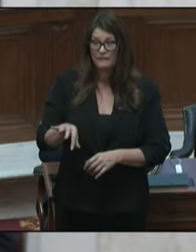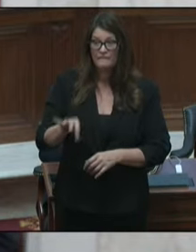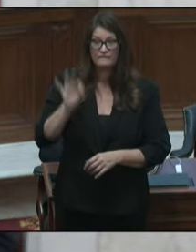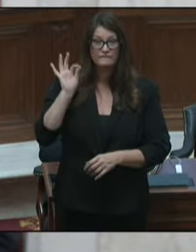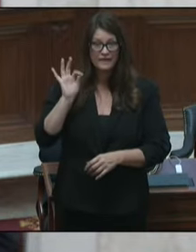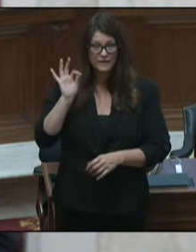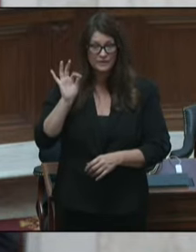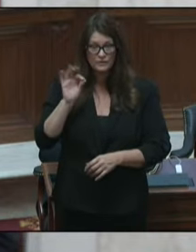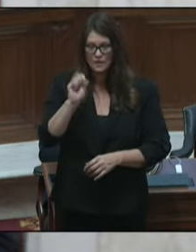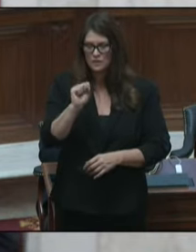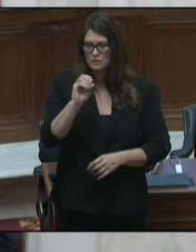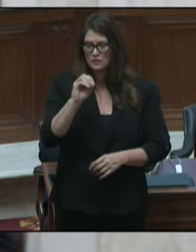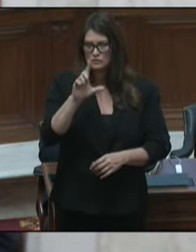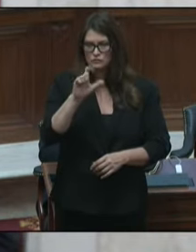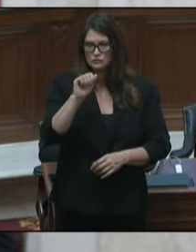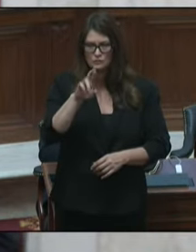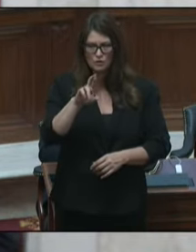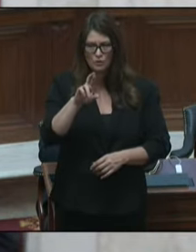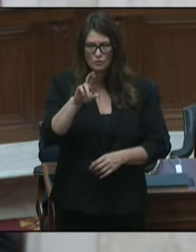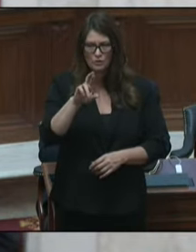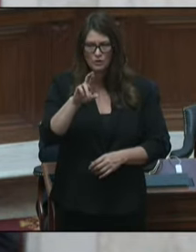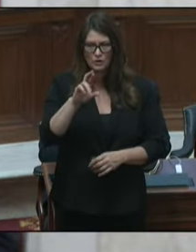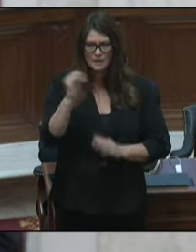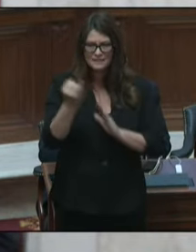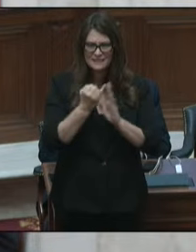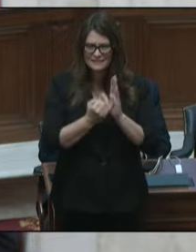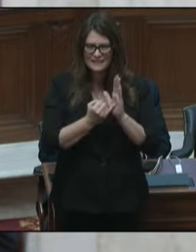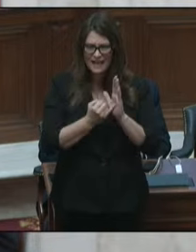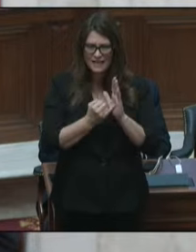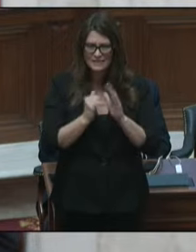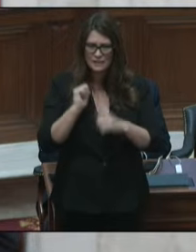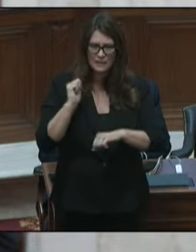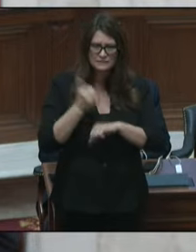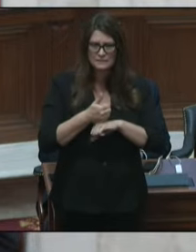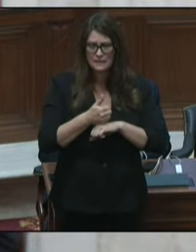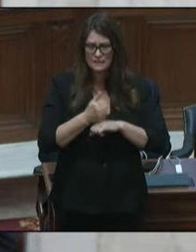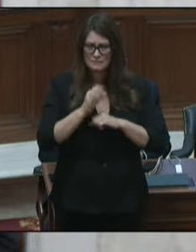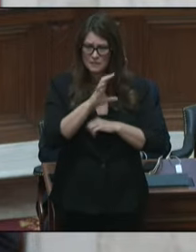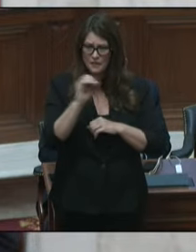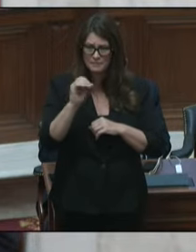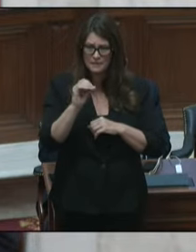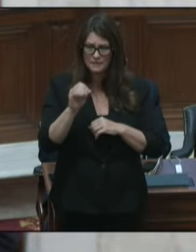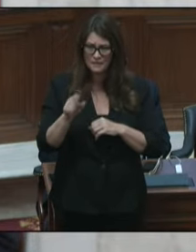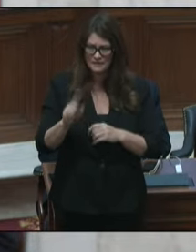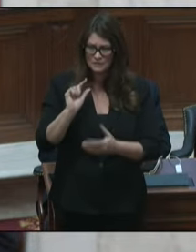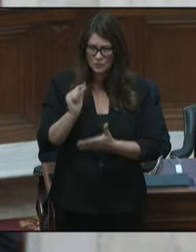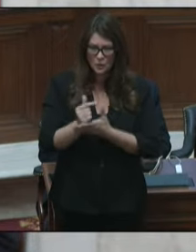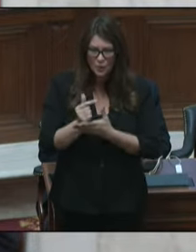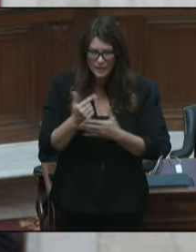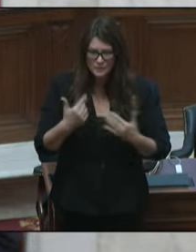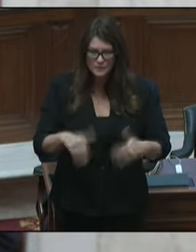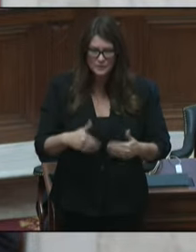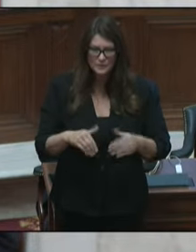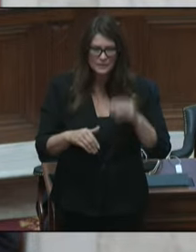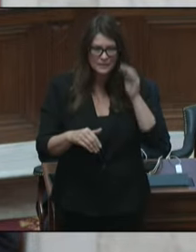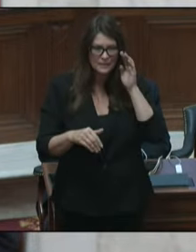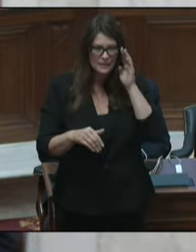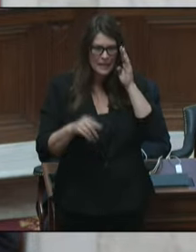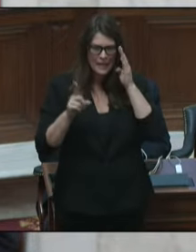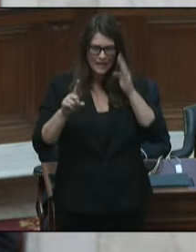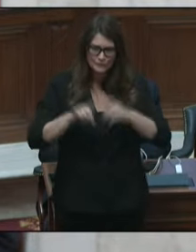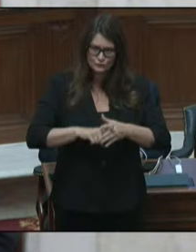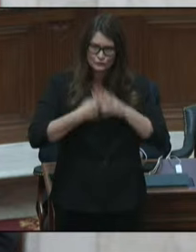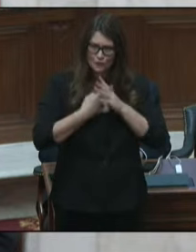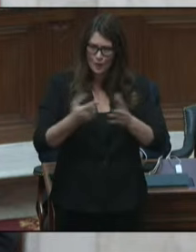a solar design and installation company. A graduate. And founded